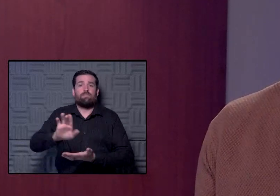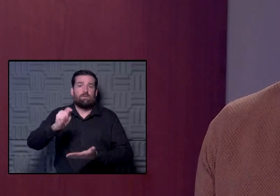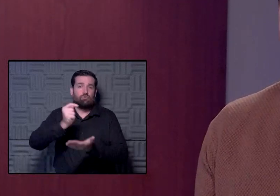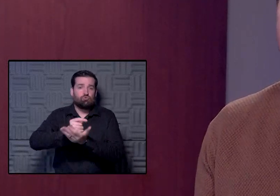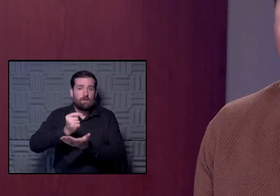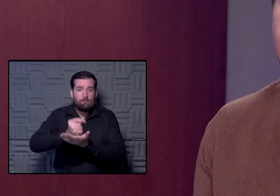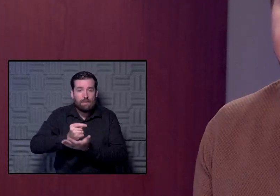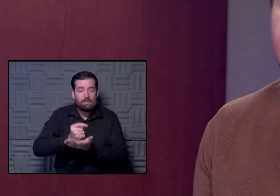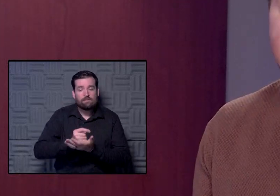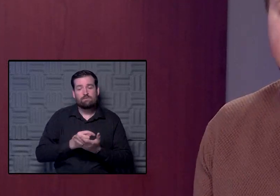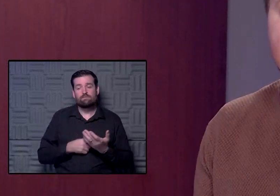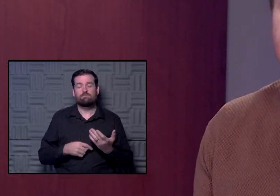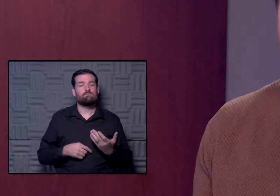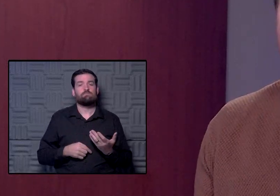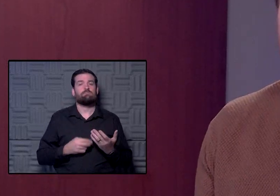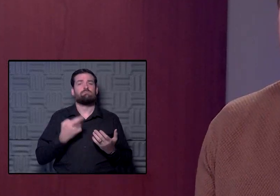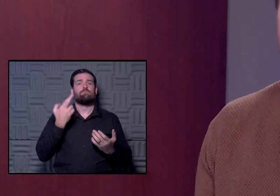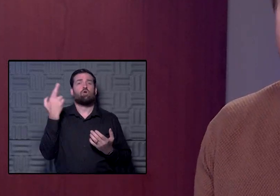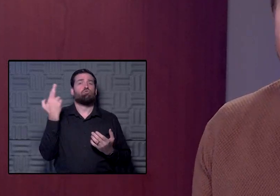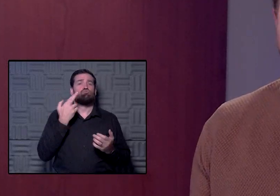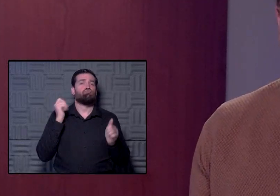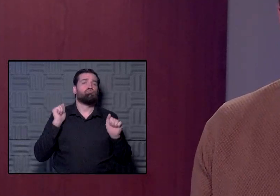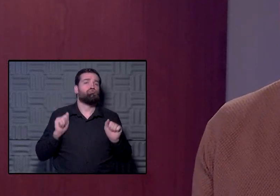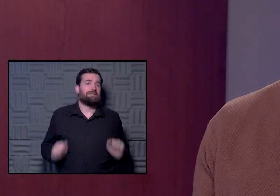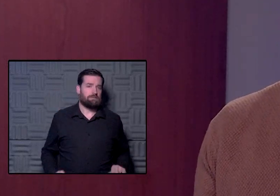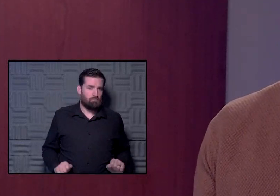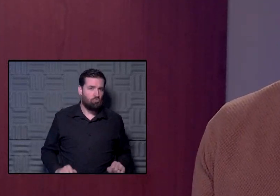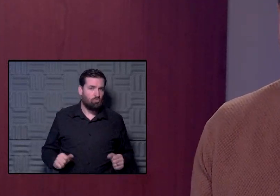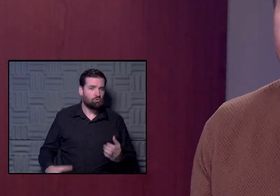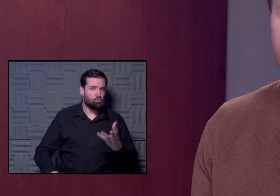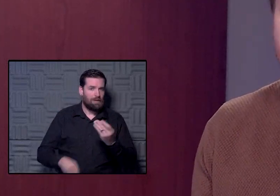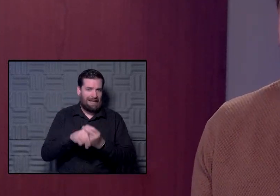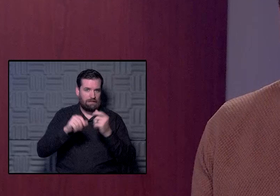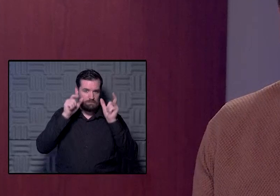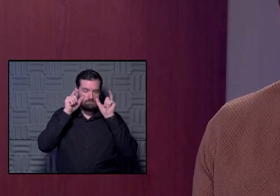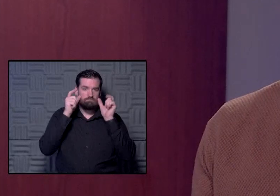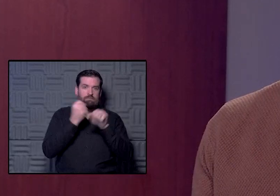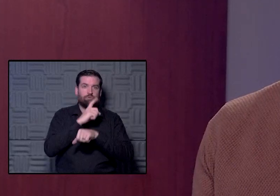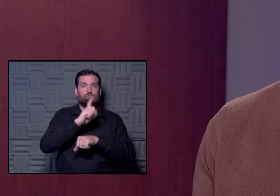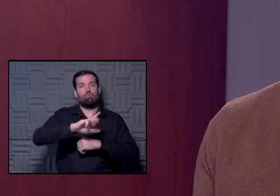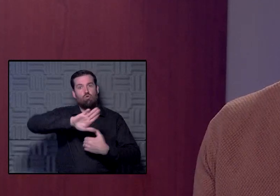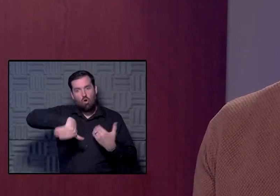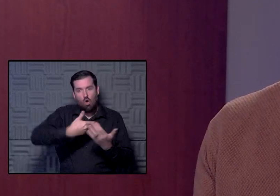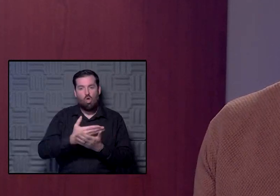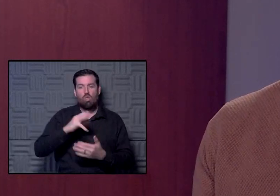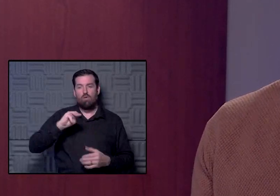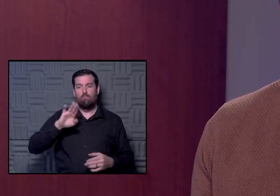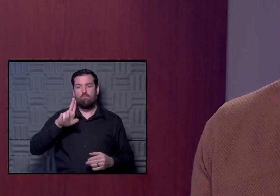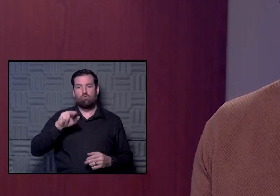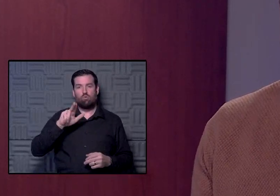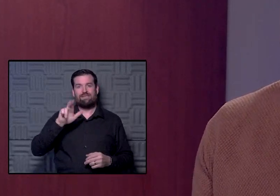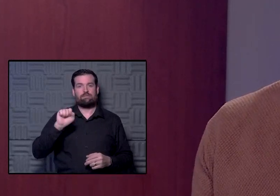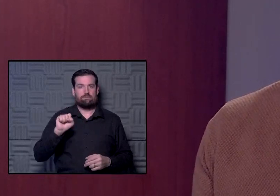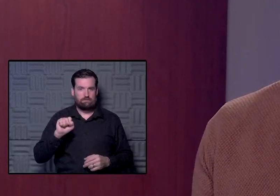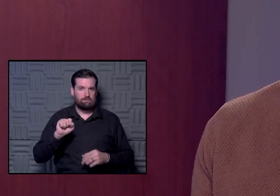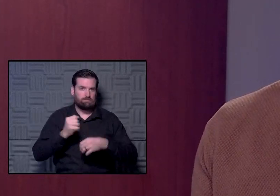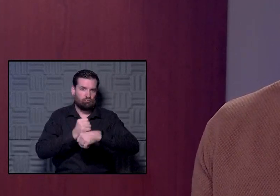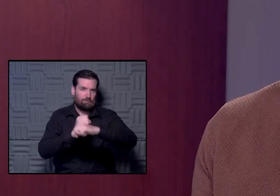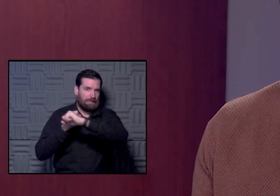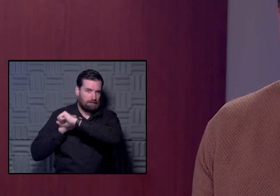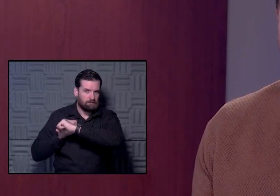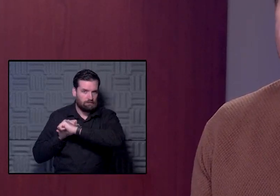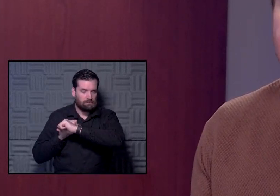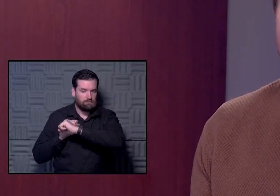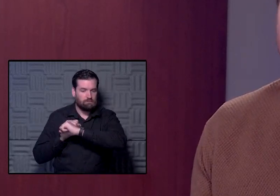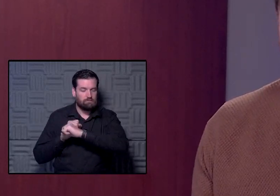may have. So it's reasonable to add the eye protection to ensure all of your mucous membranes are covered, have that barrier